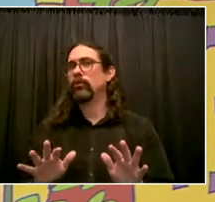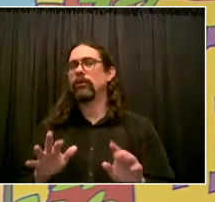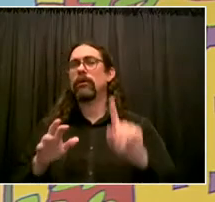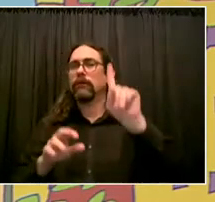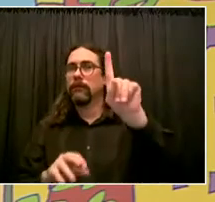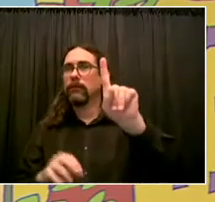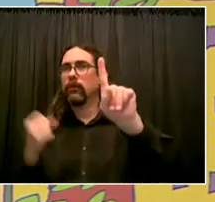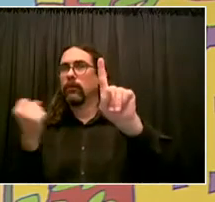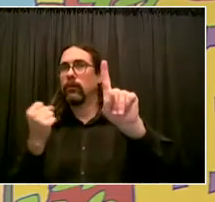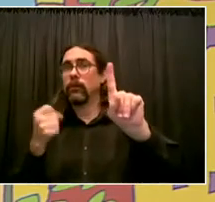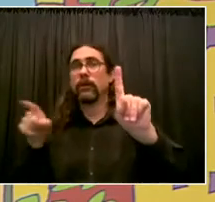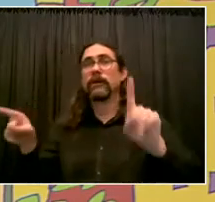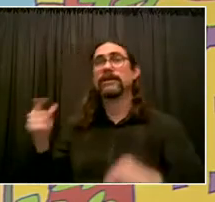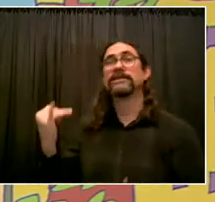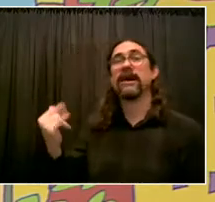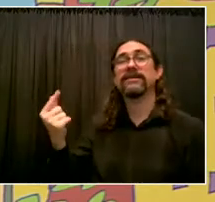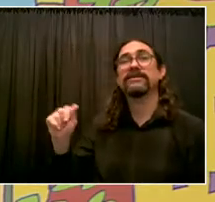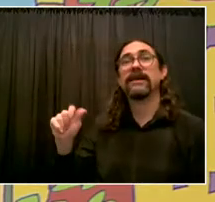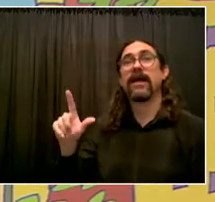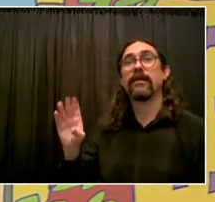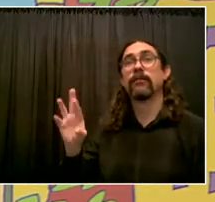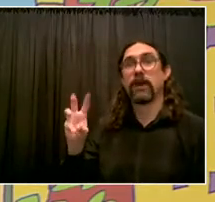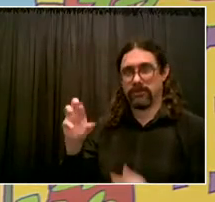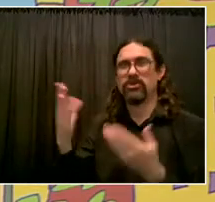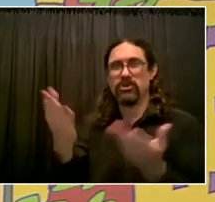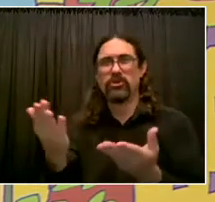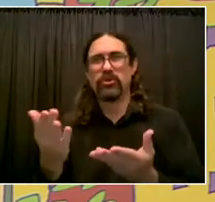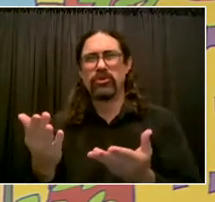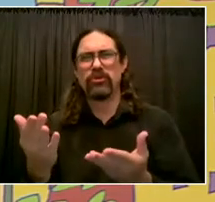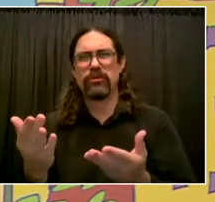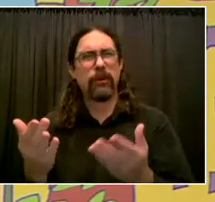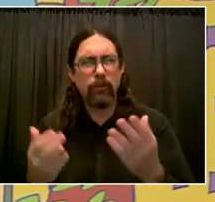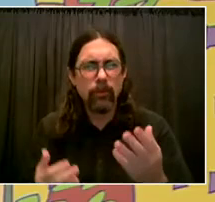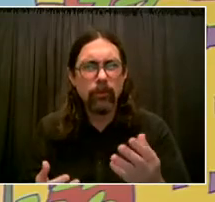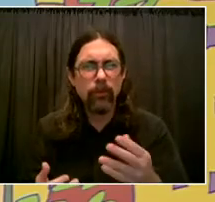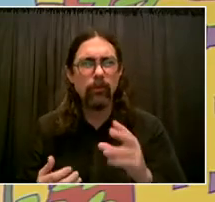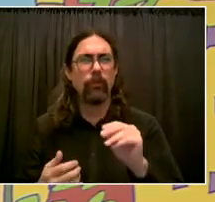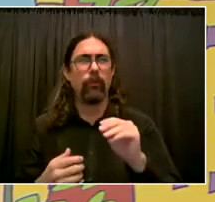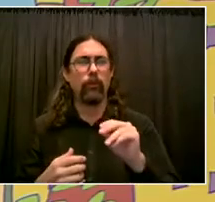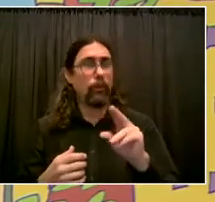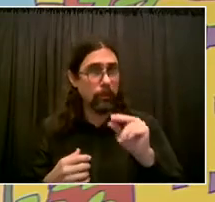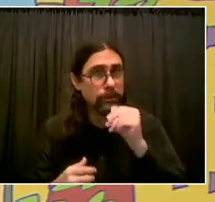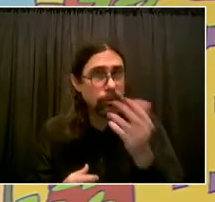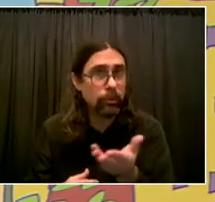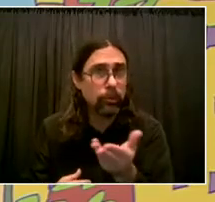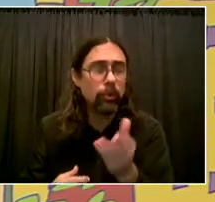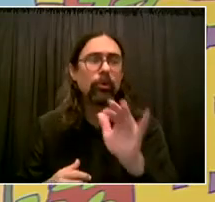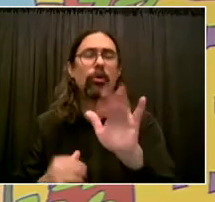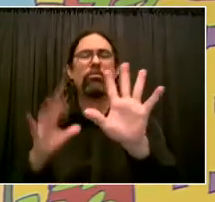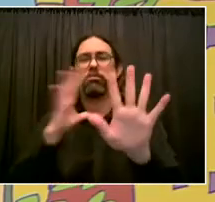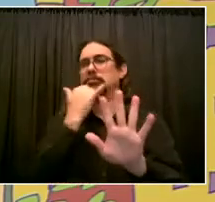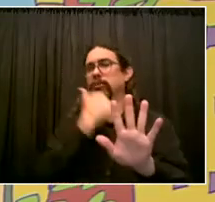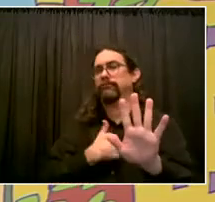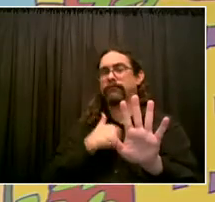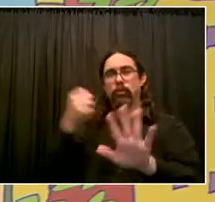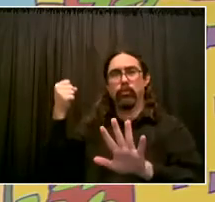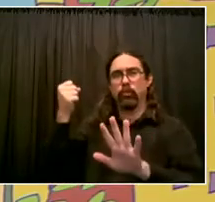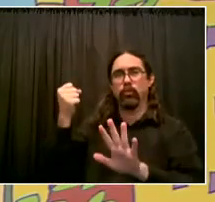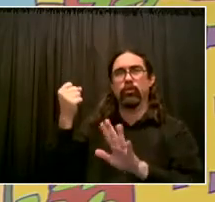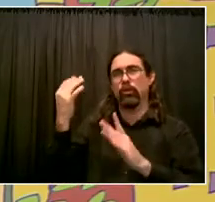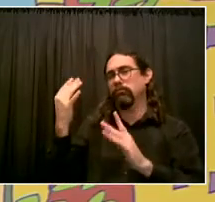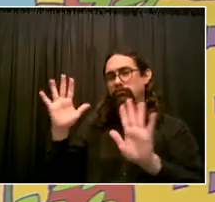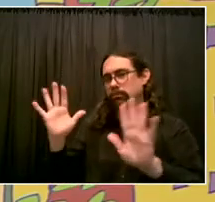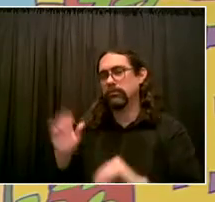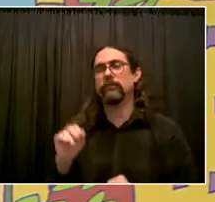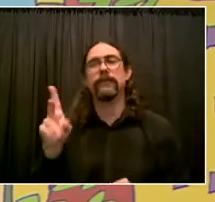No. No, okay. We said after the shock of Hurricane Ida that we are going to